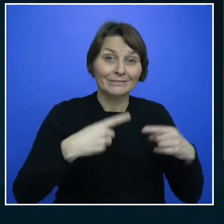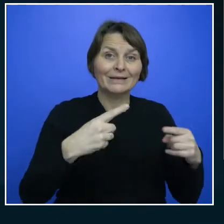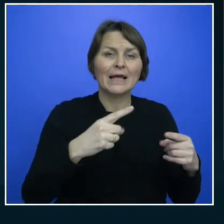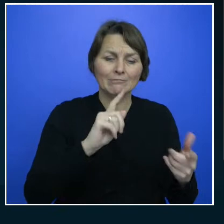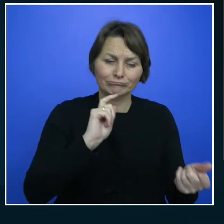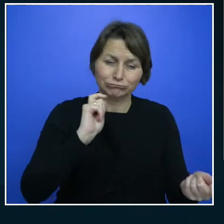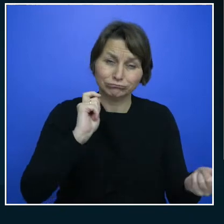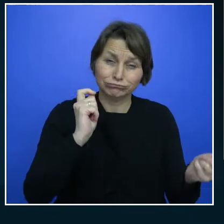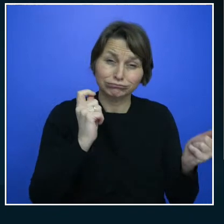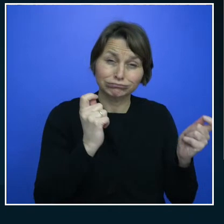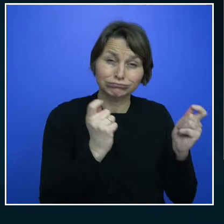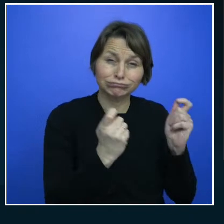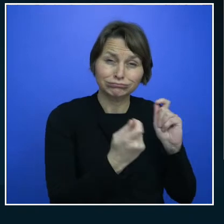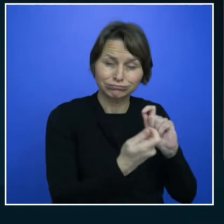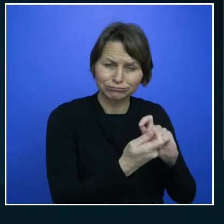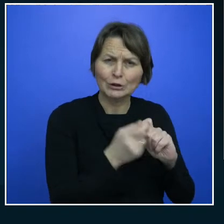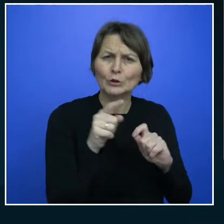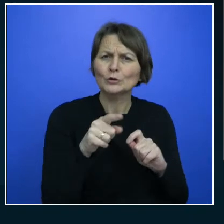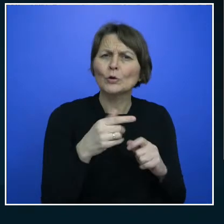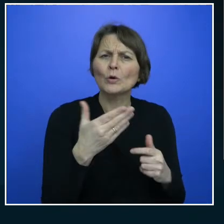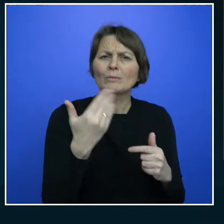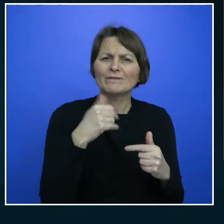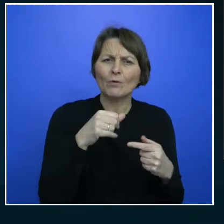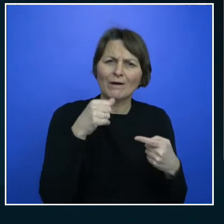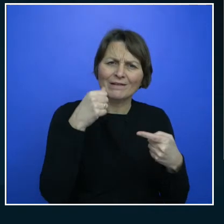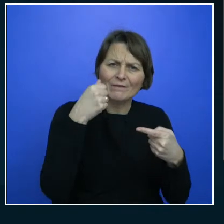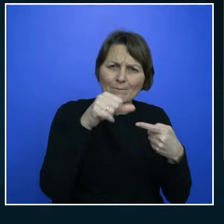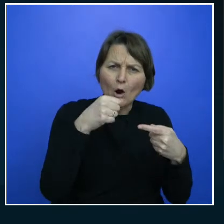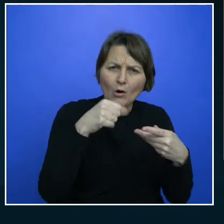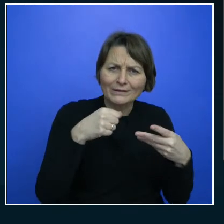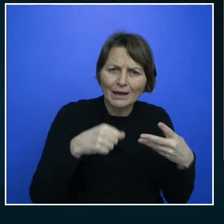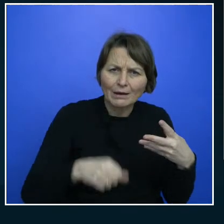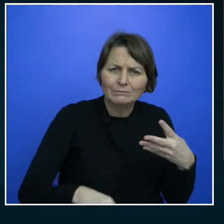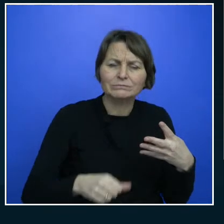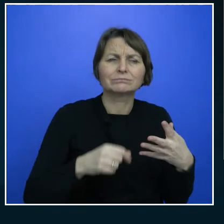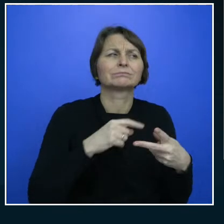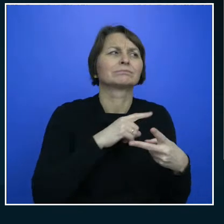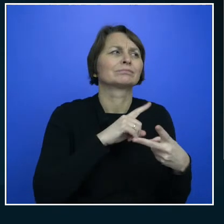converting from your Markdown and from your